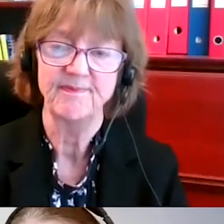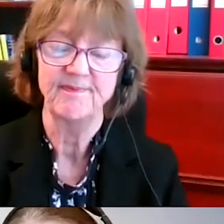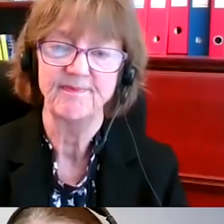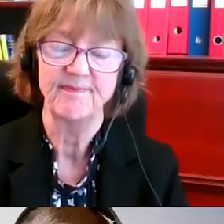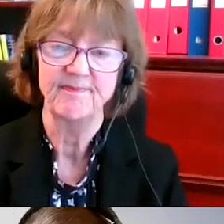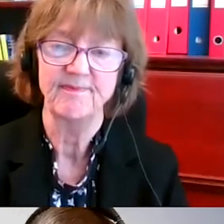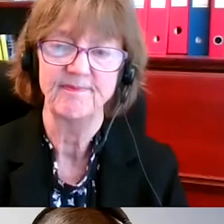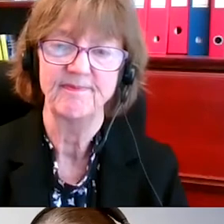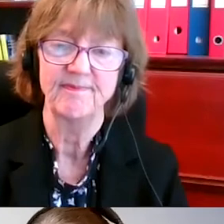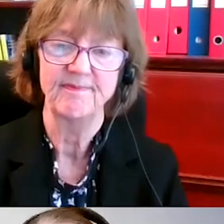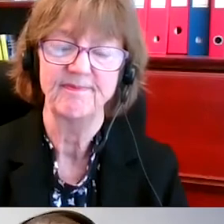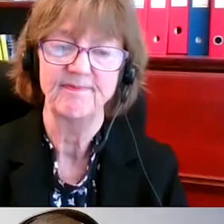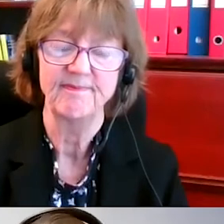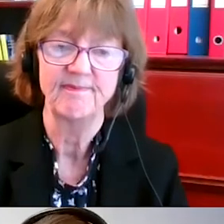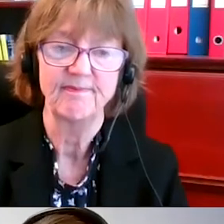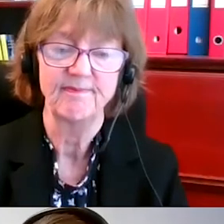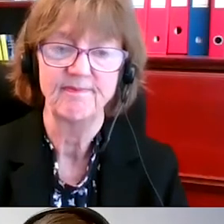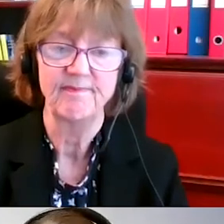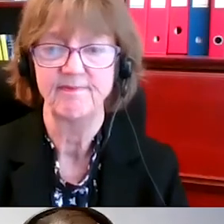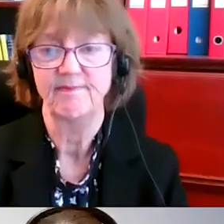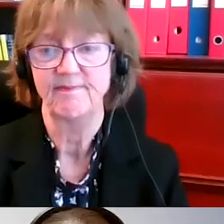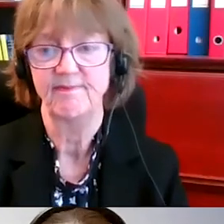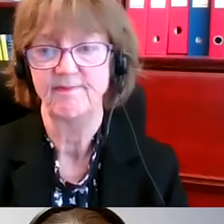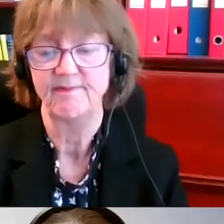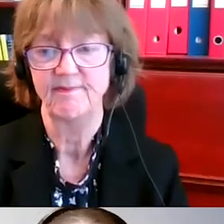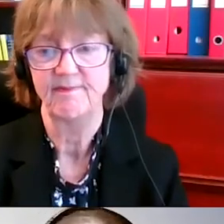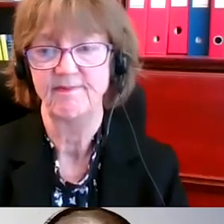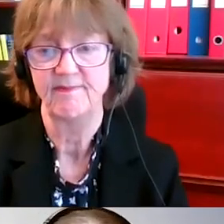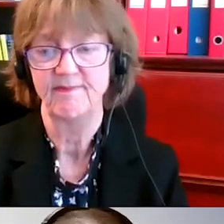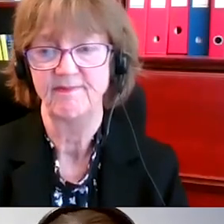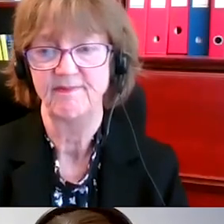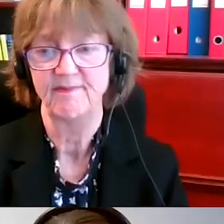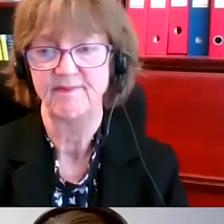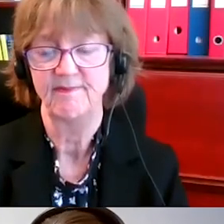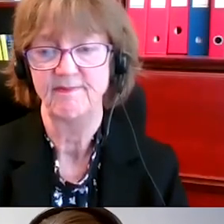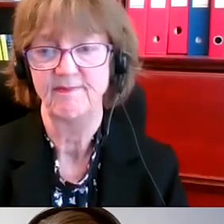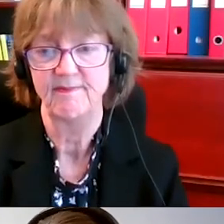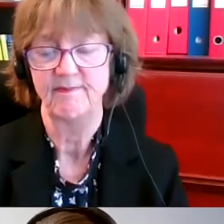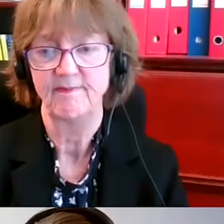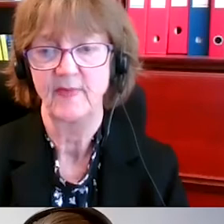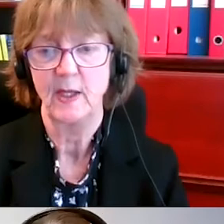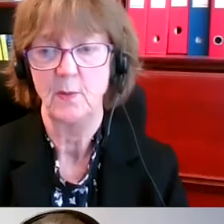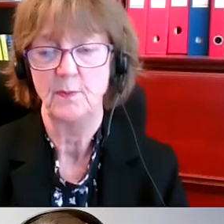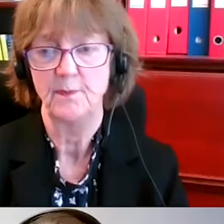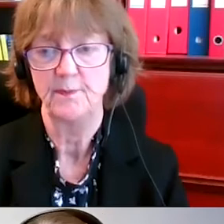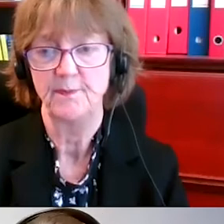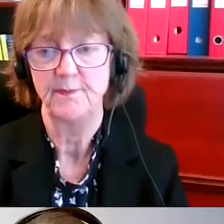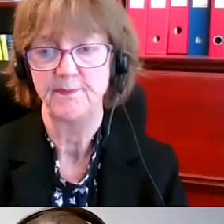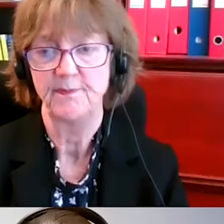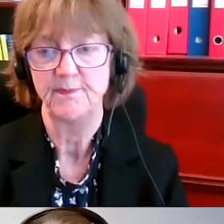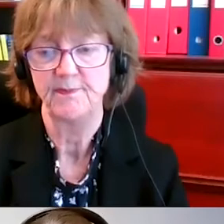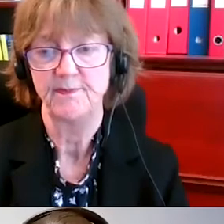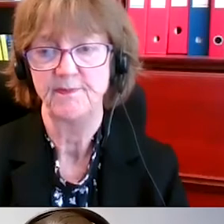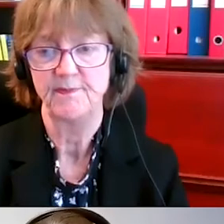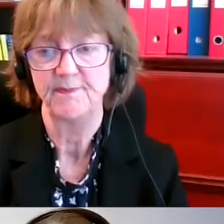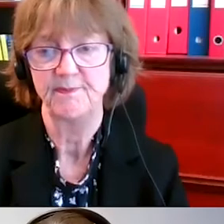last question from the chat. What are your thoughts about the current situation, meaning the pandemic and the children's and youth's right